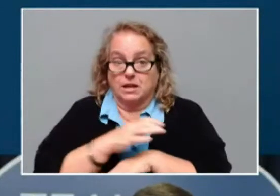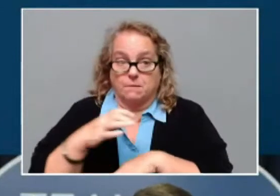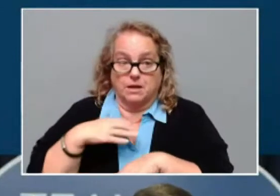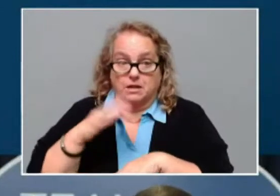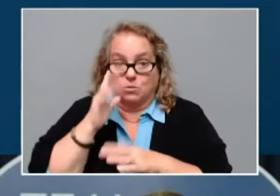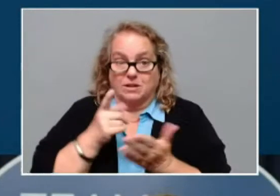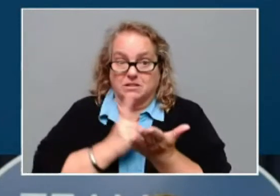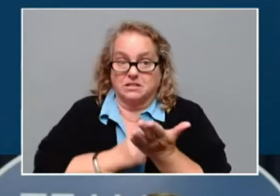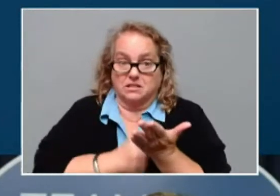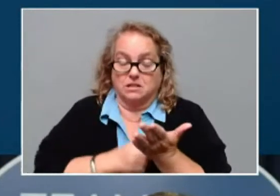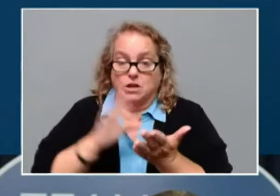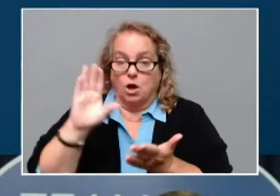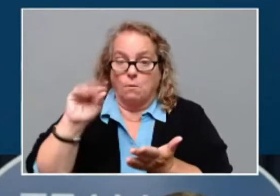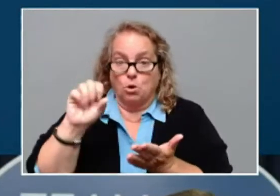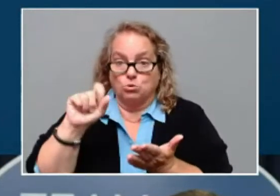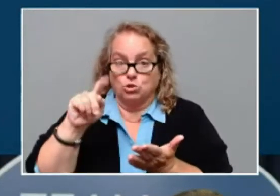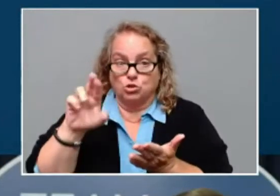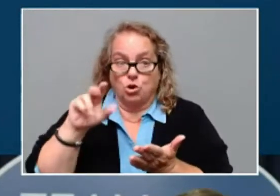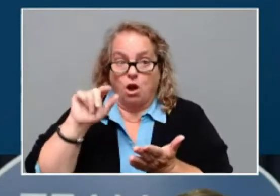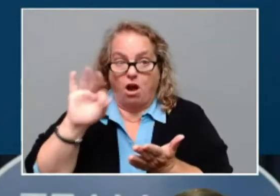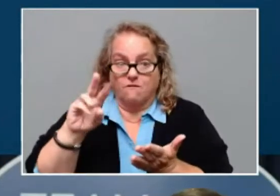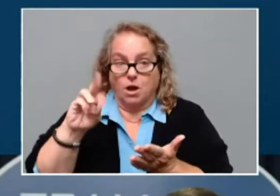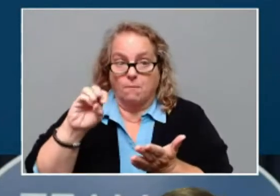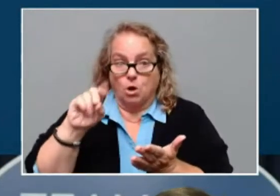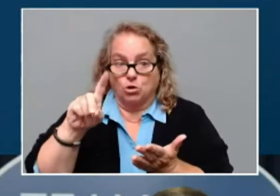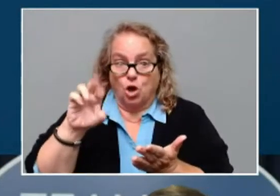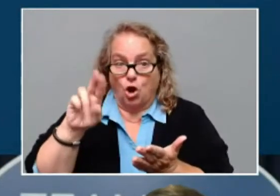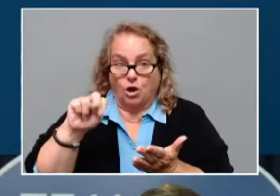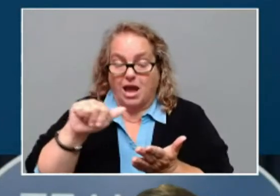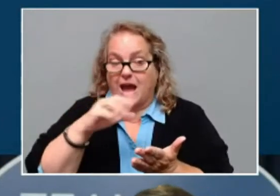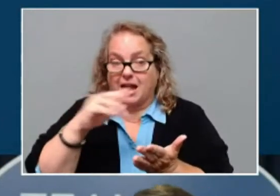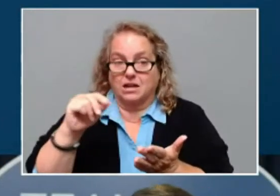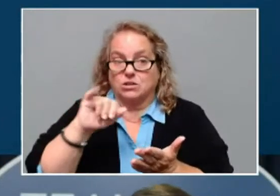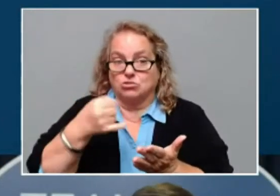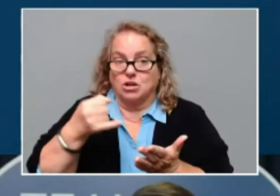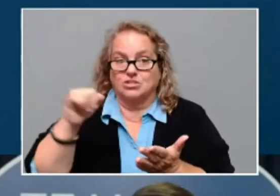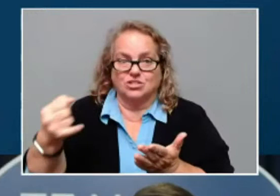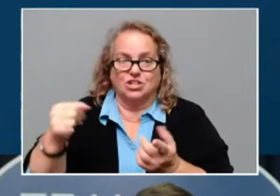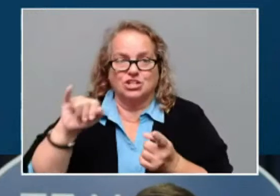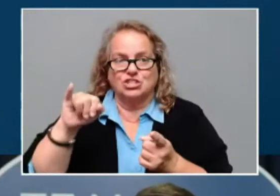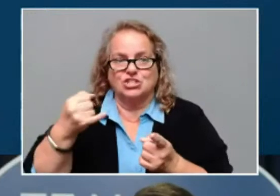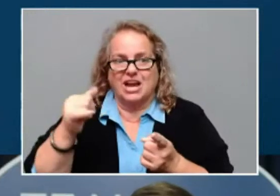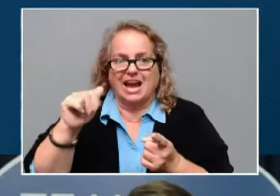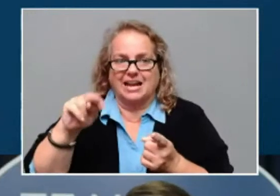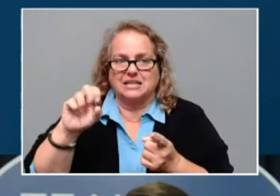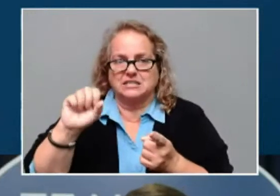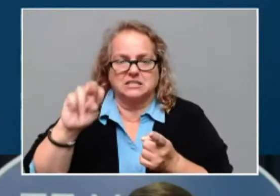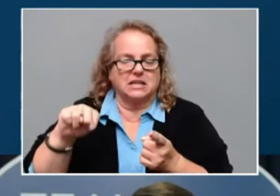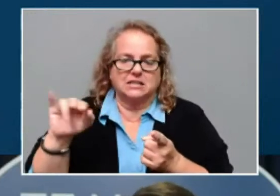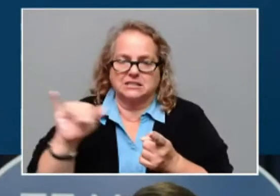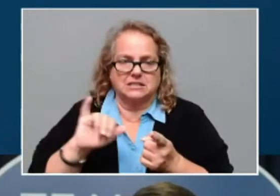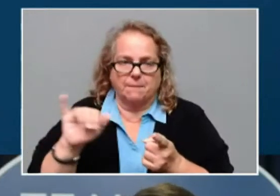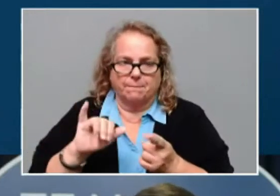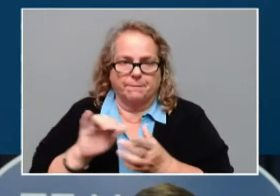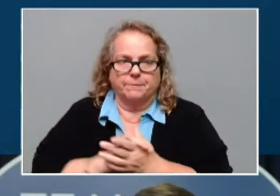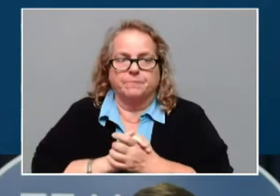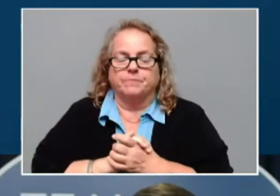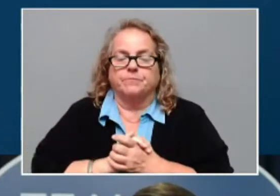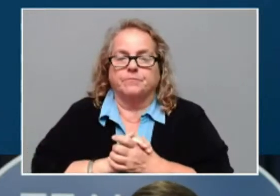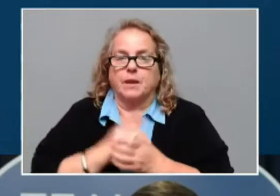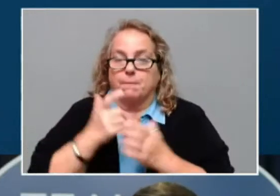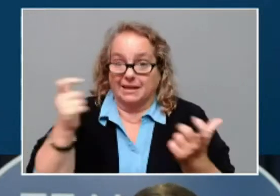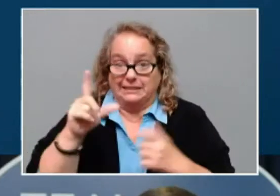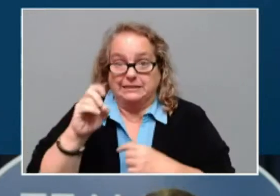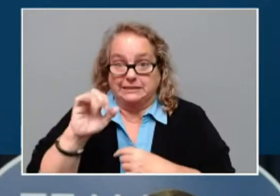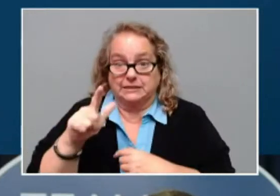Moderna and the Johnson & Johnson. We put Janssen up here. That's the same vaccines. This is a big deal. A whole lot of us, including me, has